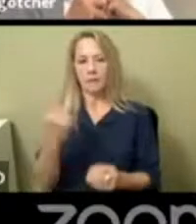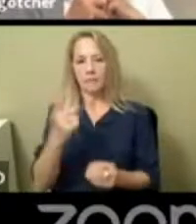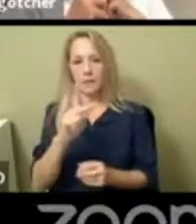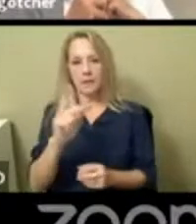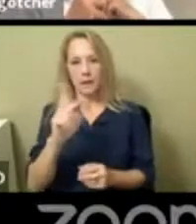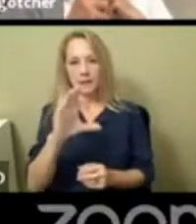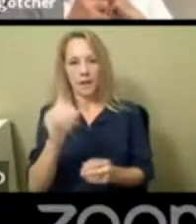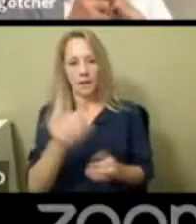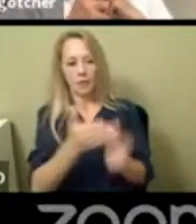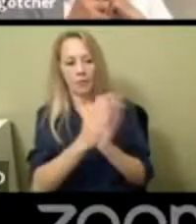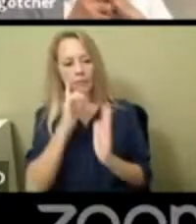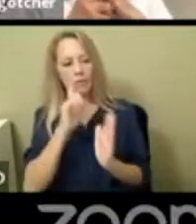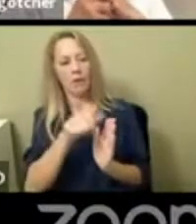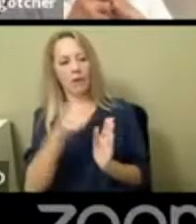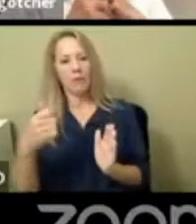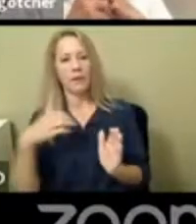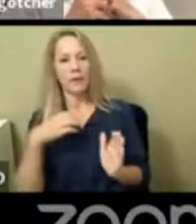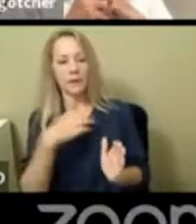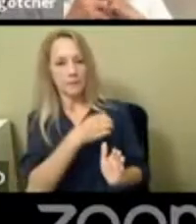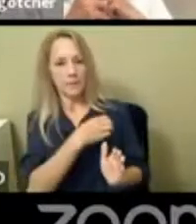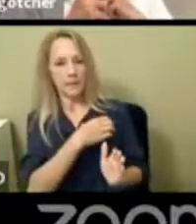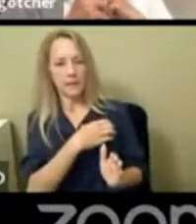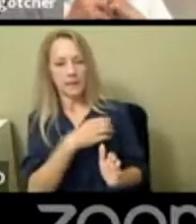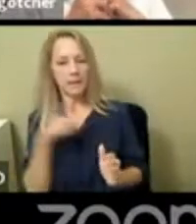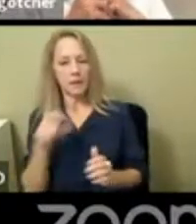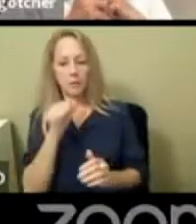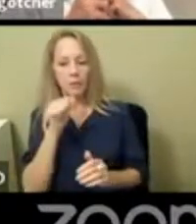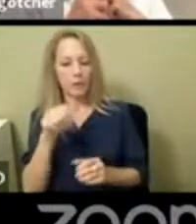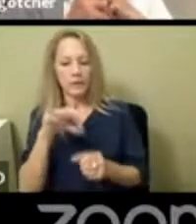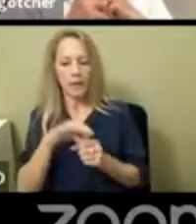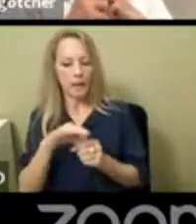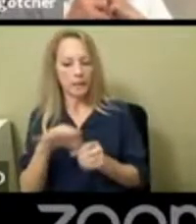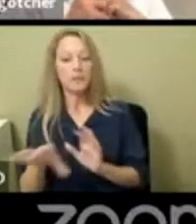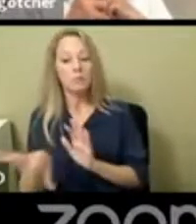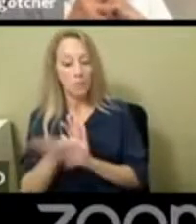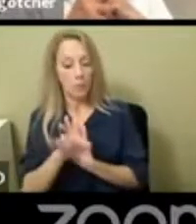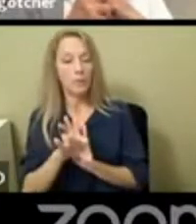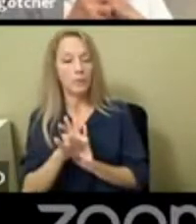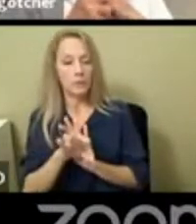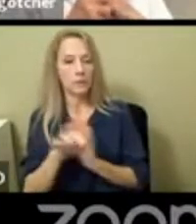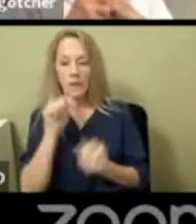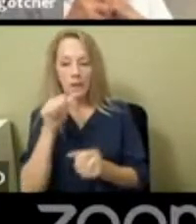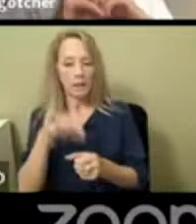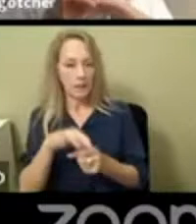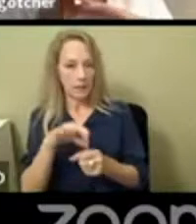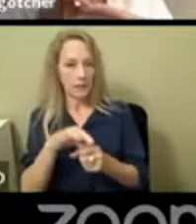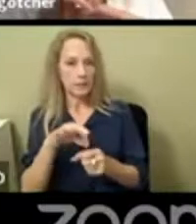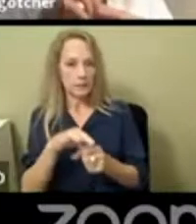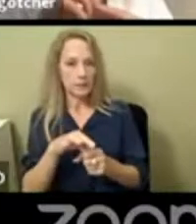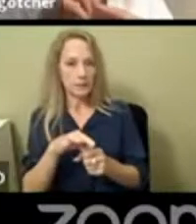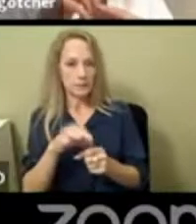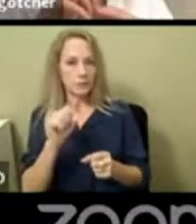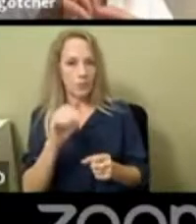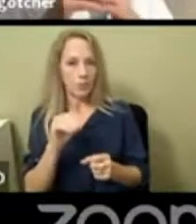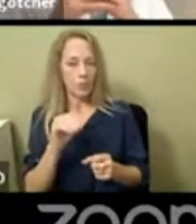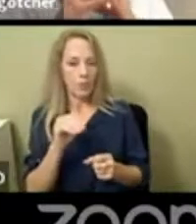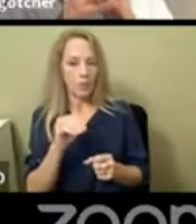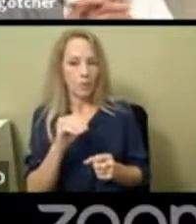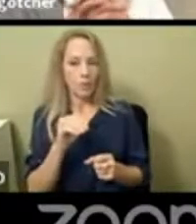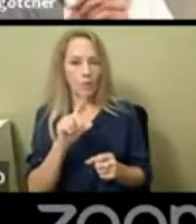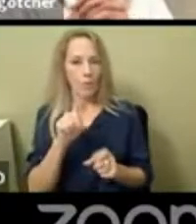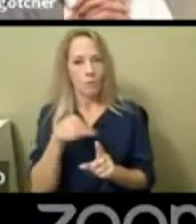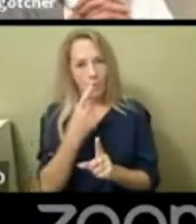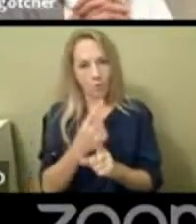a different committee that was similarly not elected, but appointed. And so the only elected bodies in